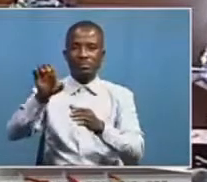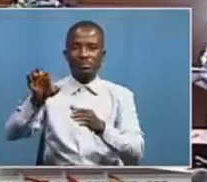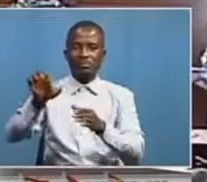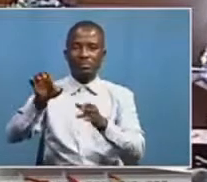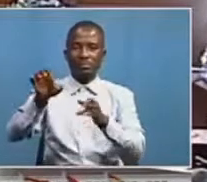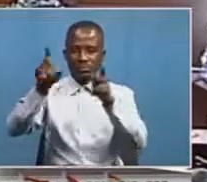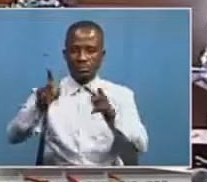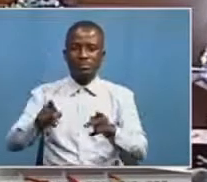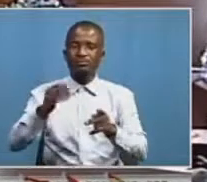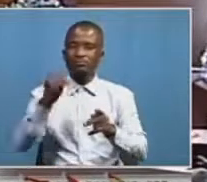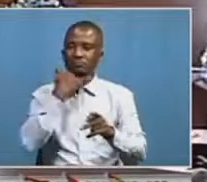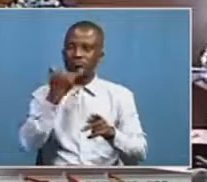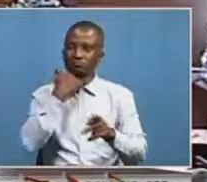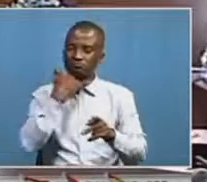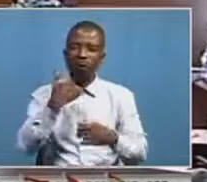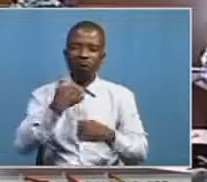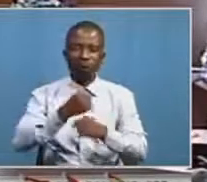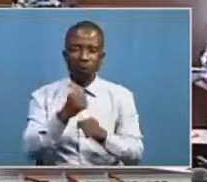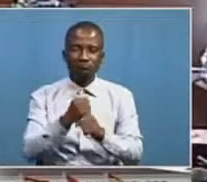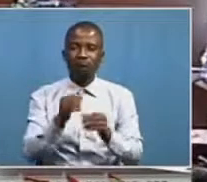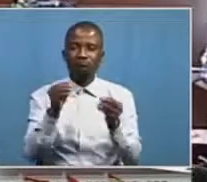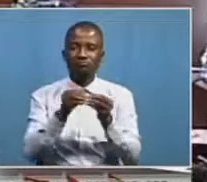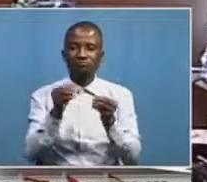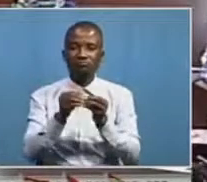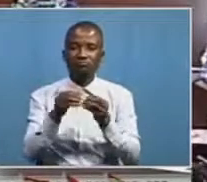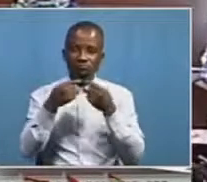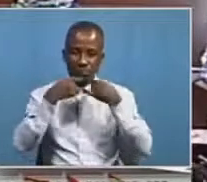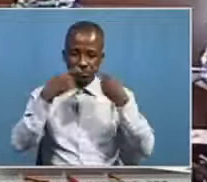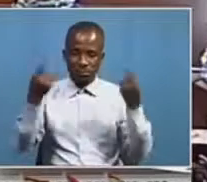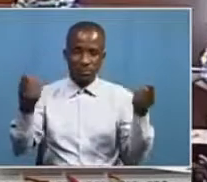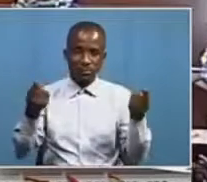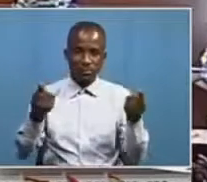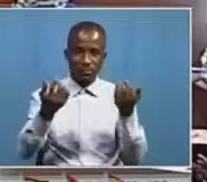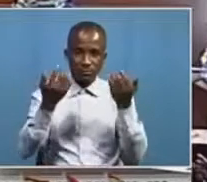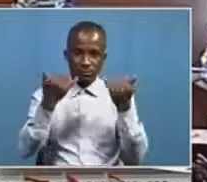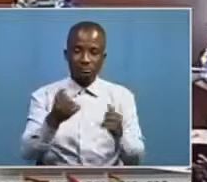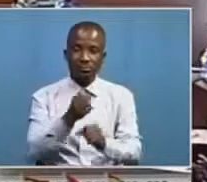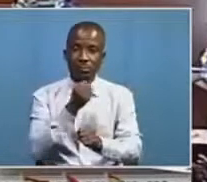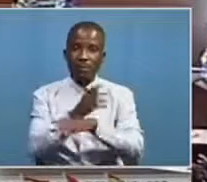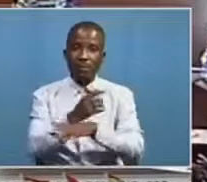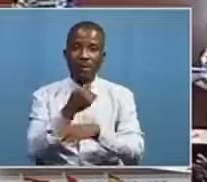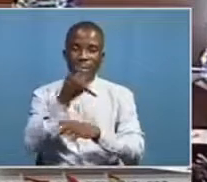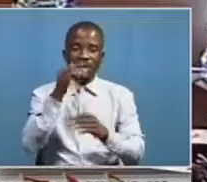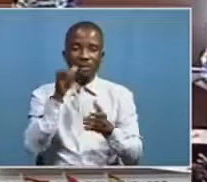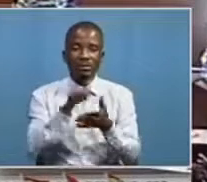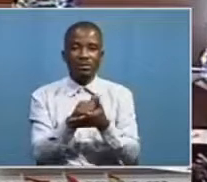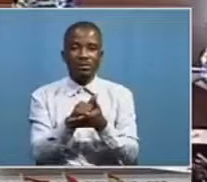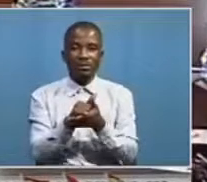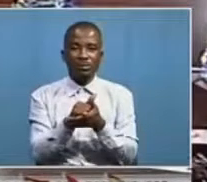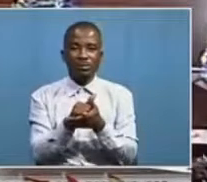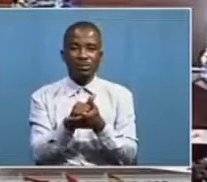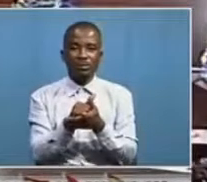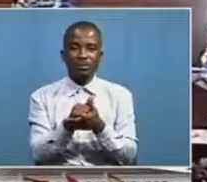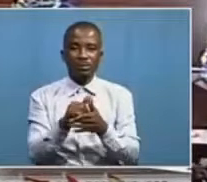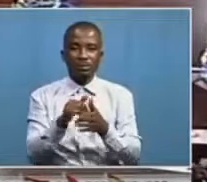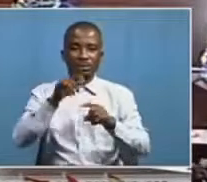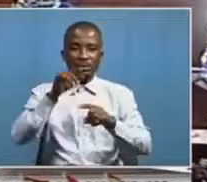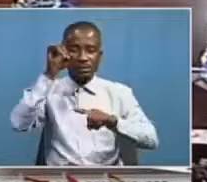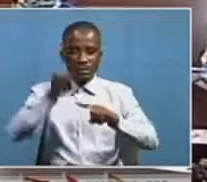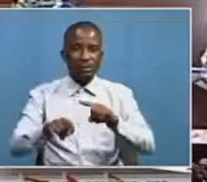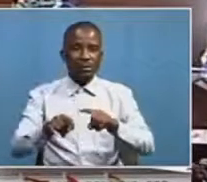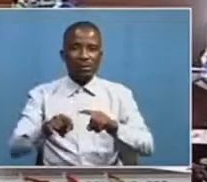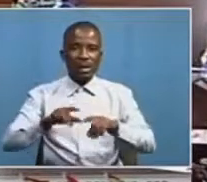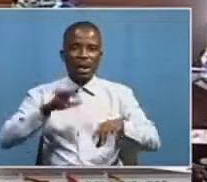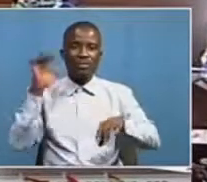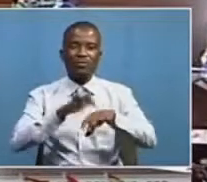respondent committed errors in making the declaration. But as already stated, that error could not take away the